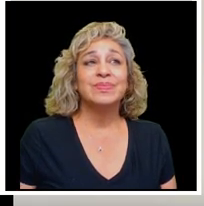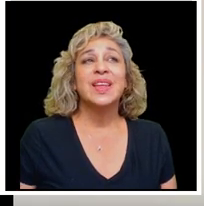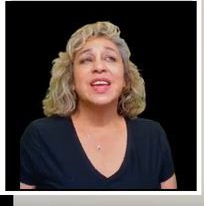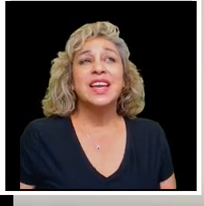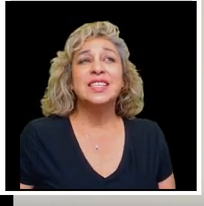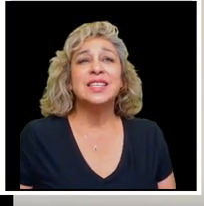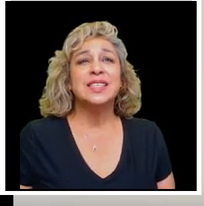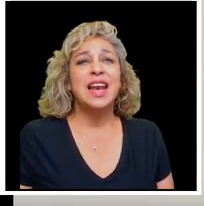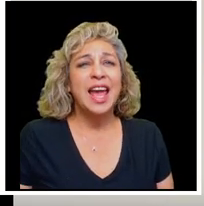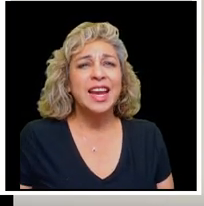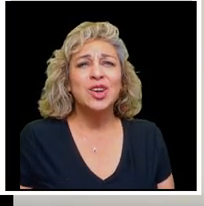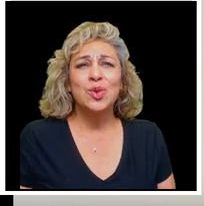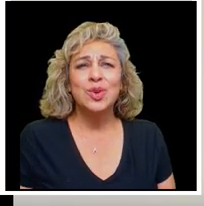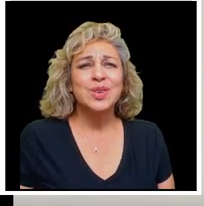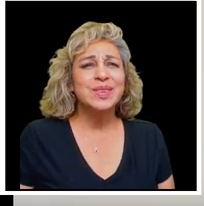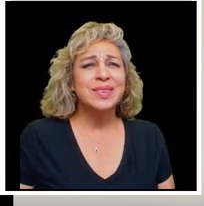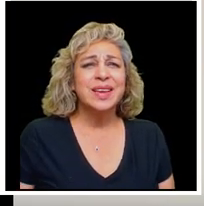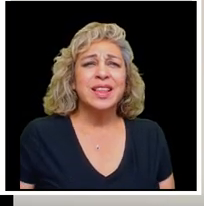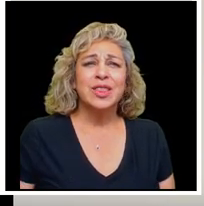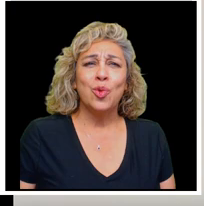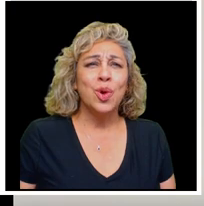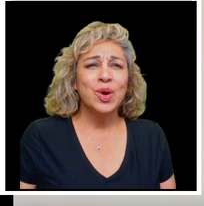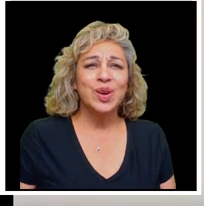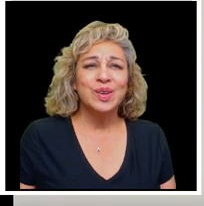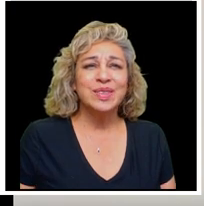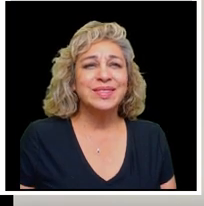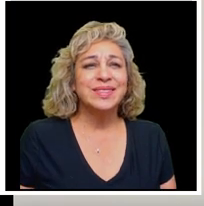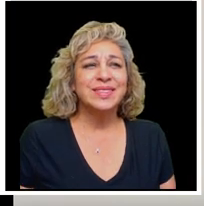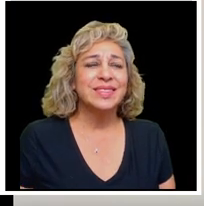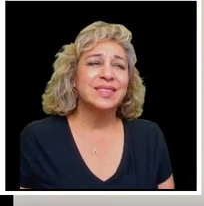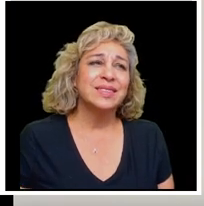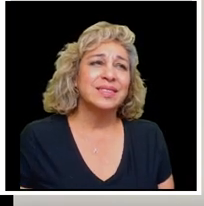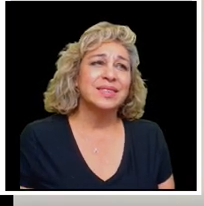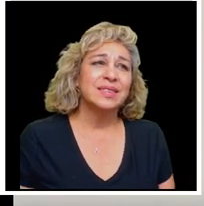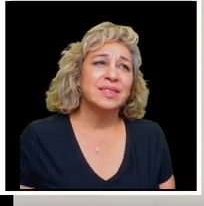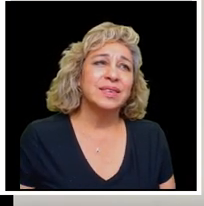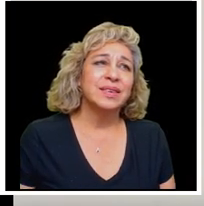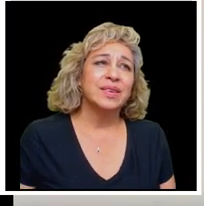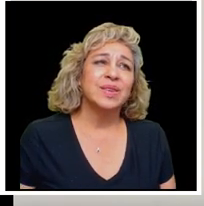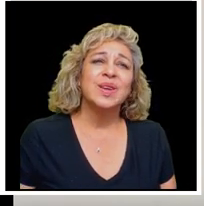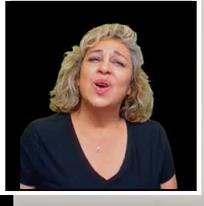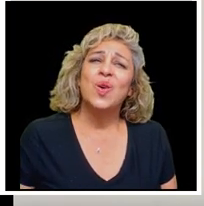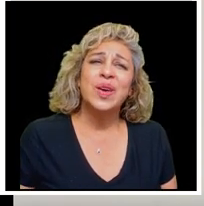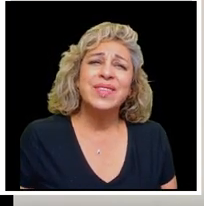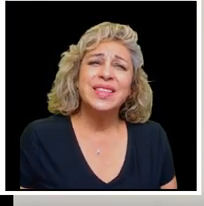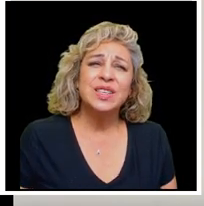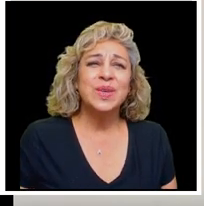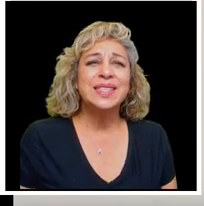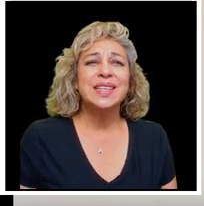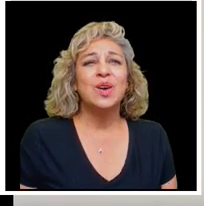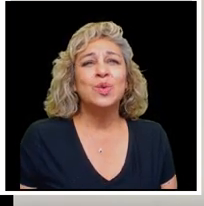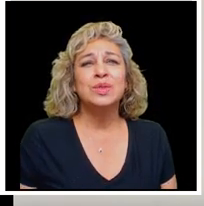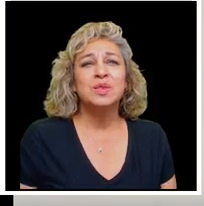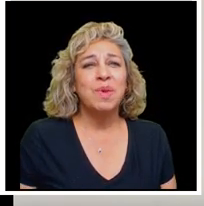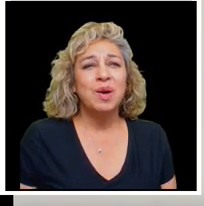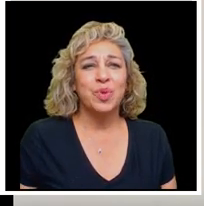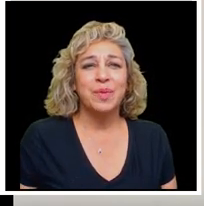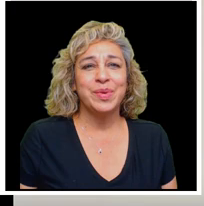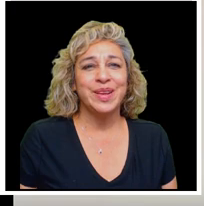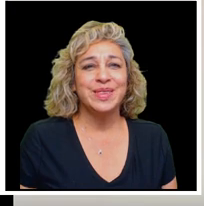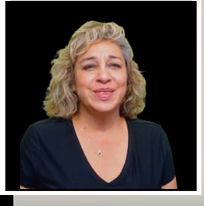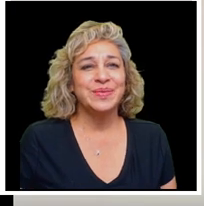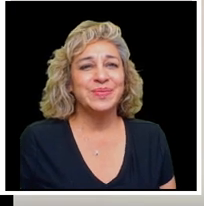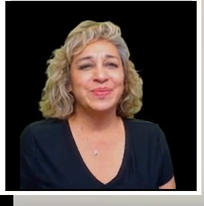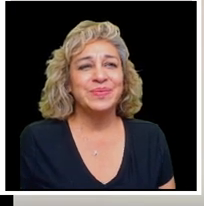he says the landowners the workers or even they would set own small